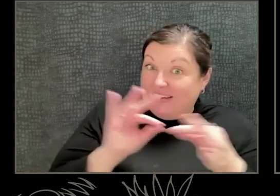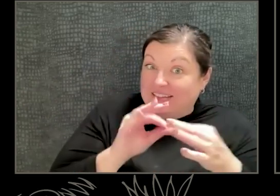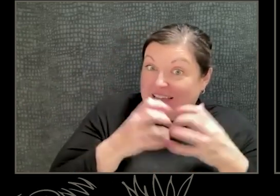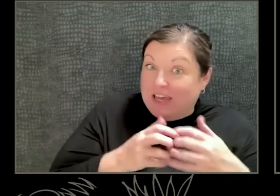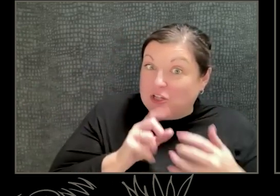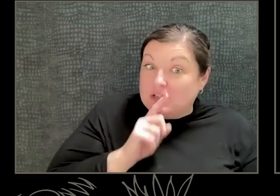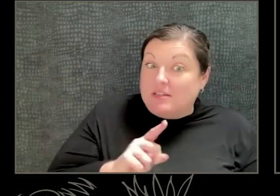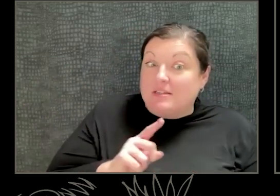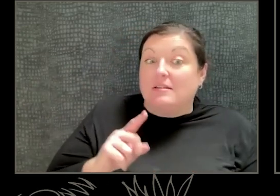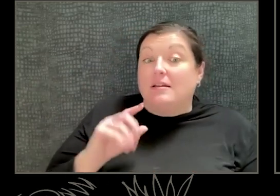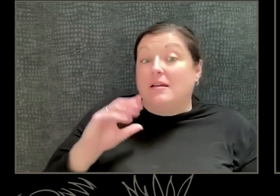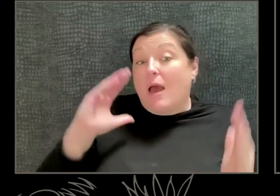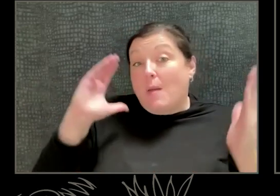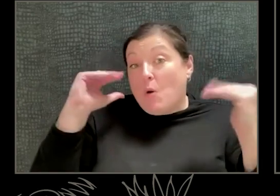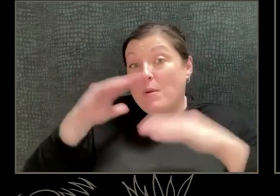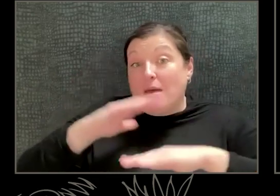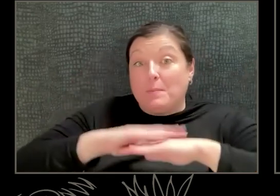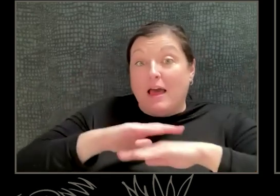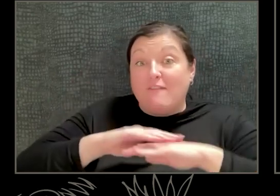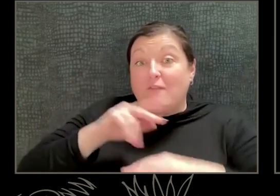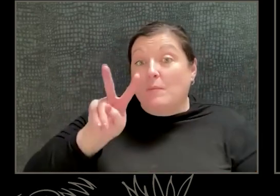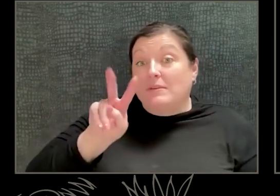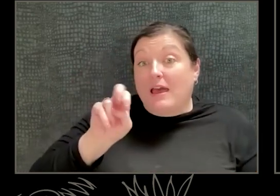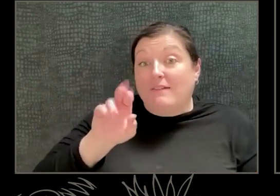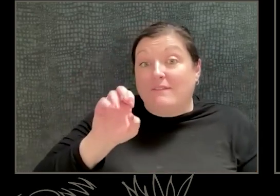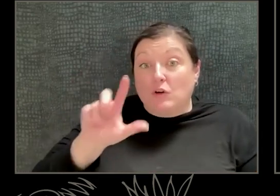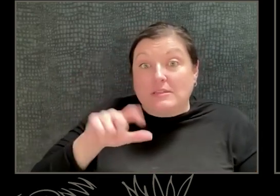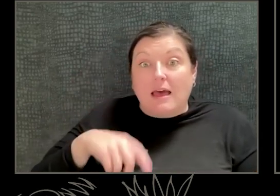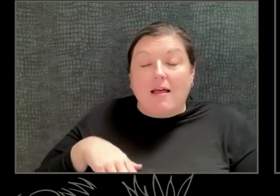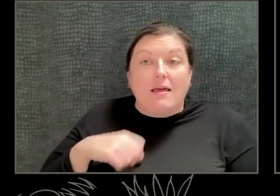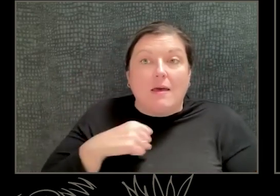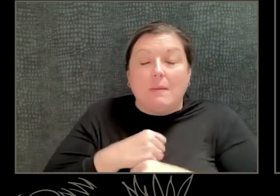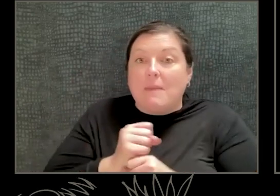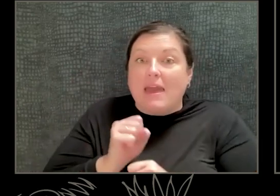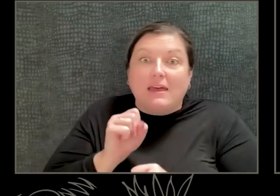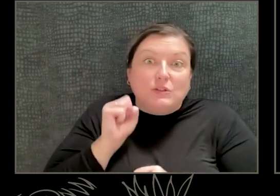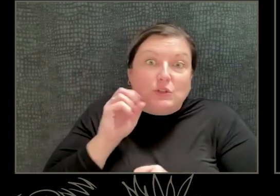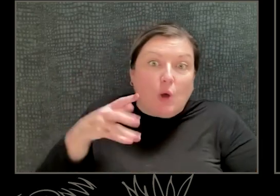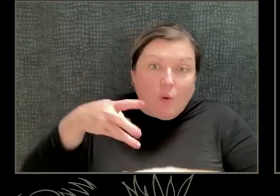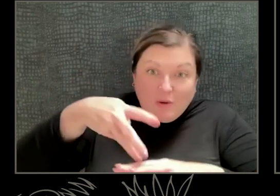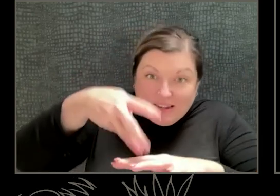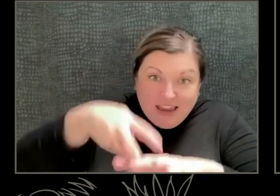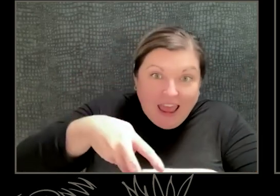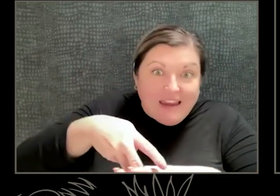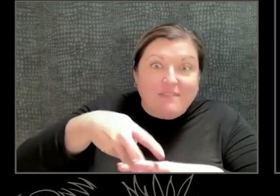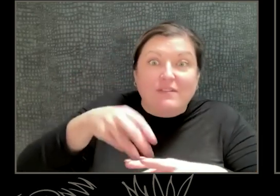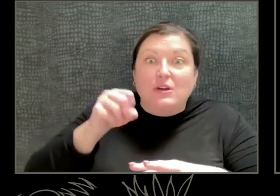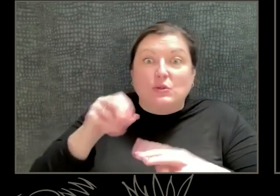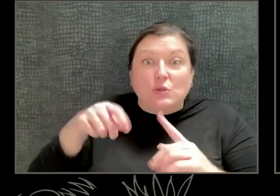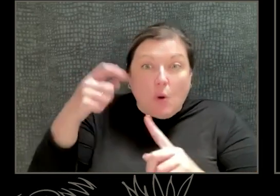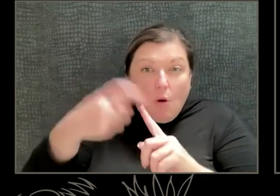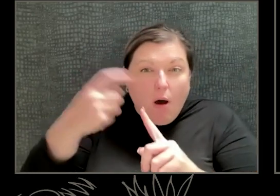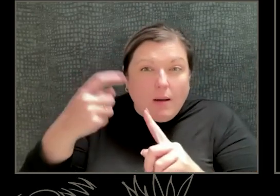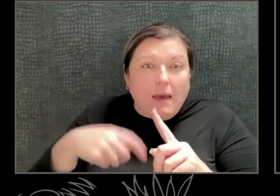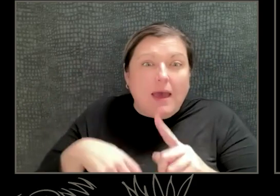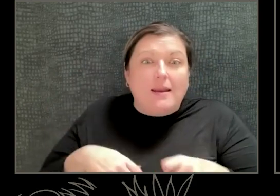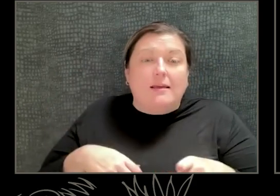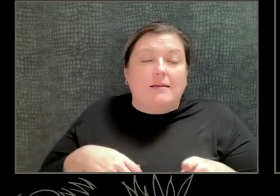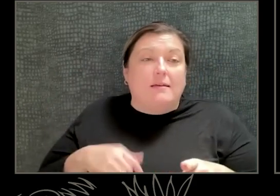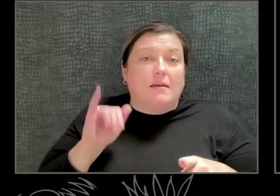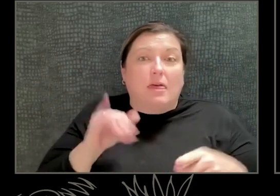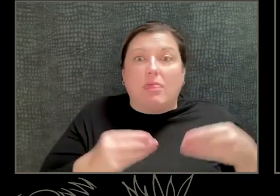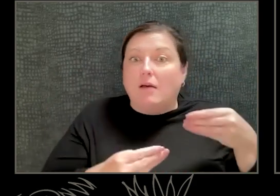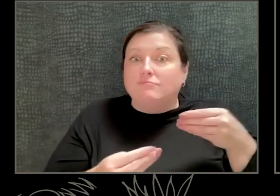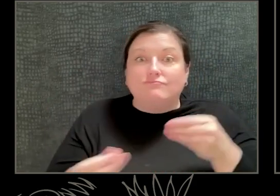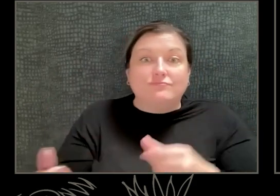like Vercel can make it like just so native and so automatic and so default